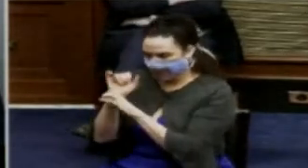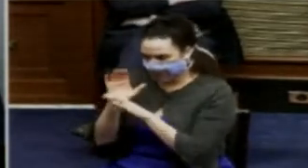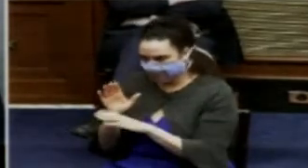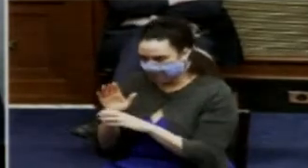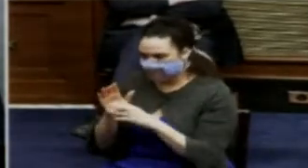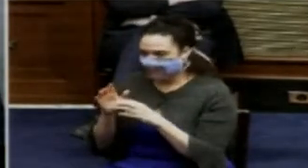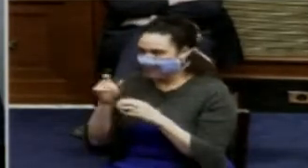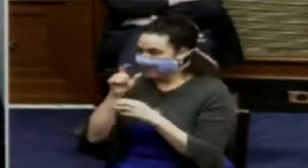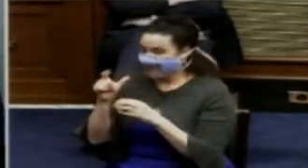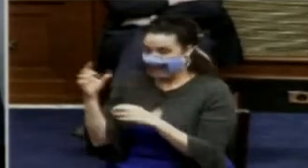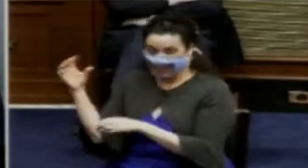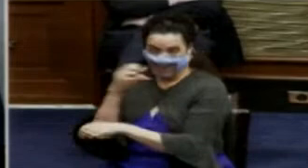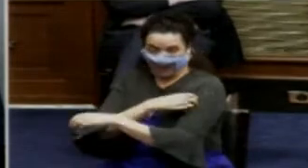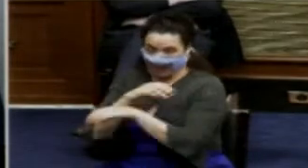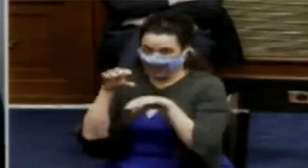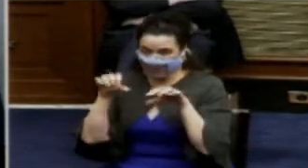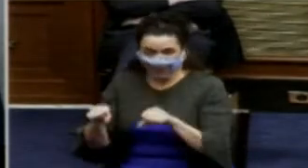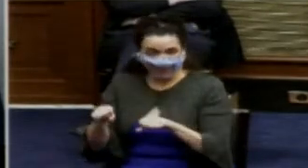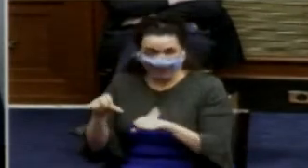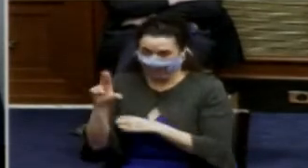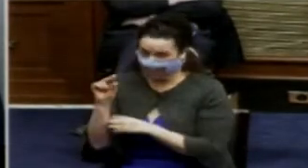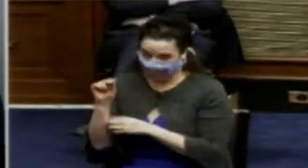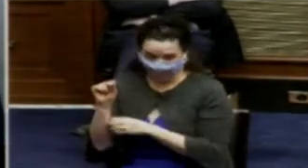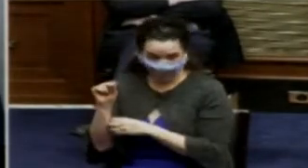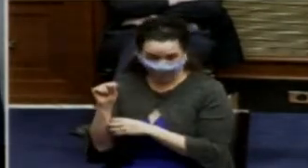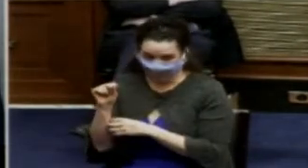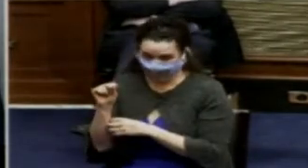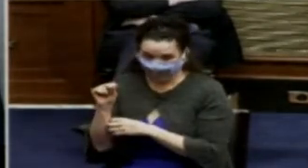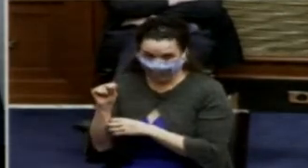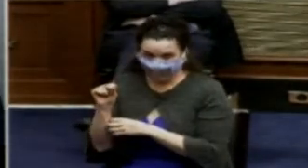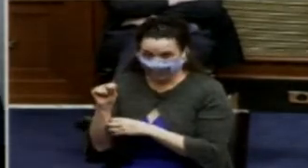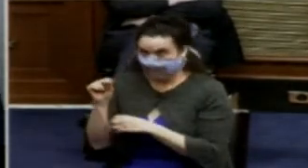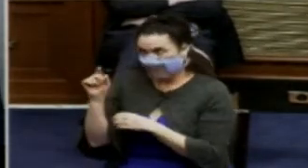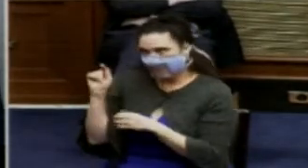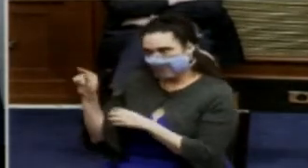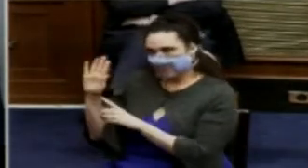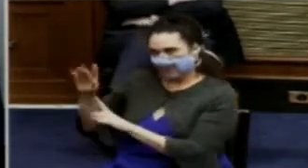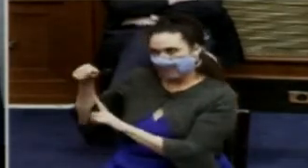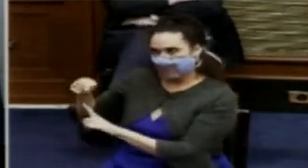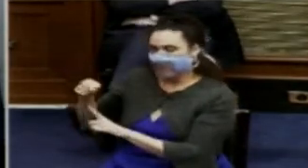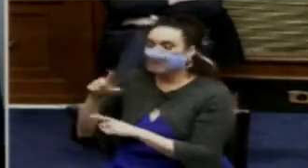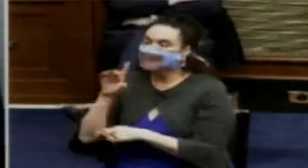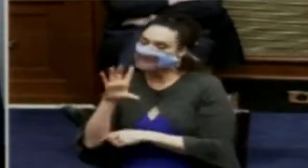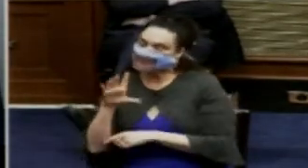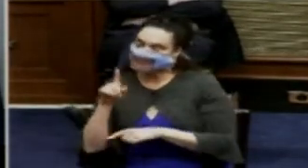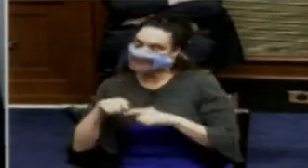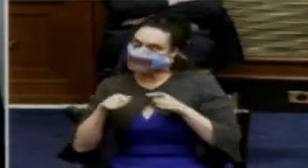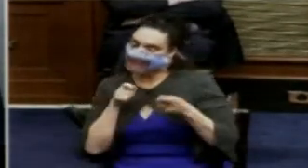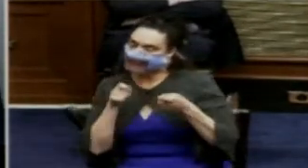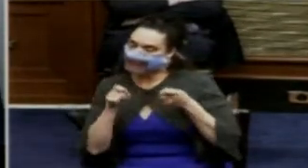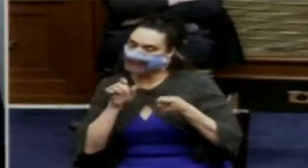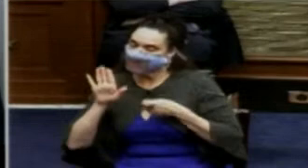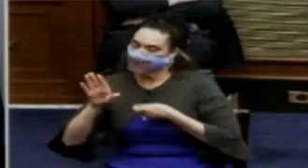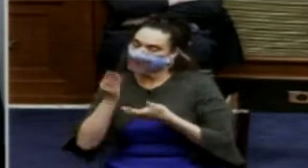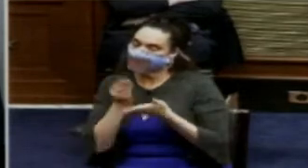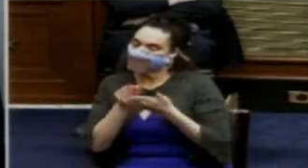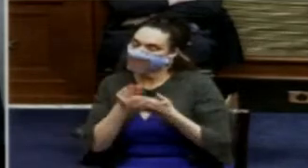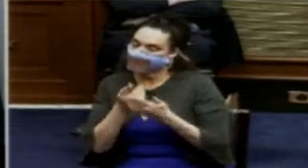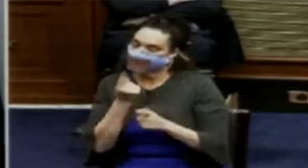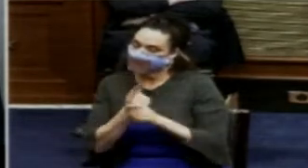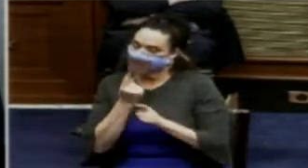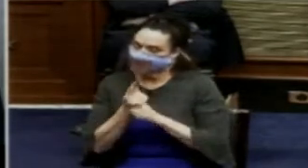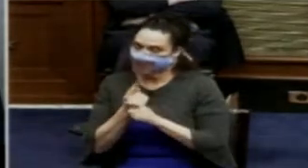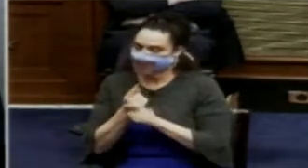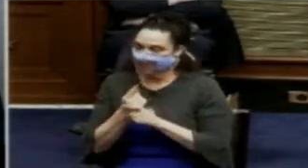as we continue to hear now, but it was that D.C. couldn't handle its own finances. So go show us and prove to us that you can